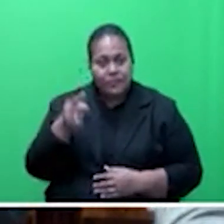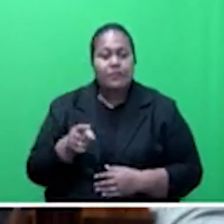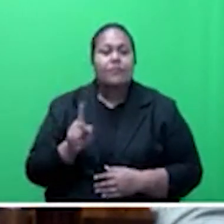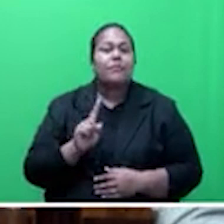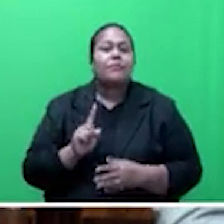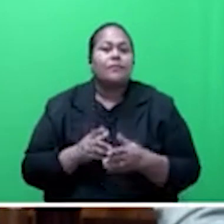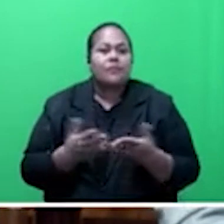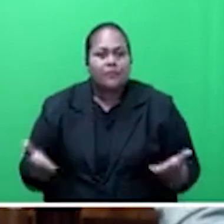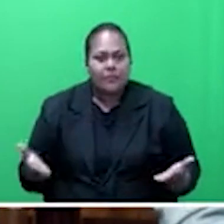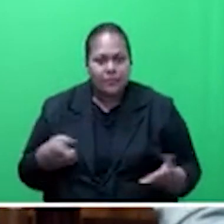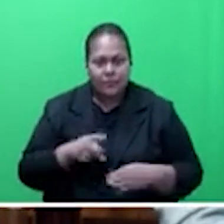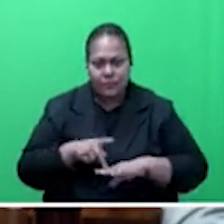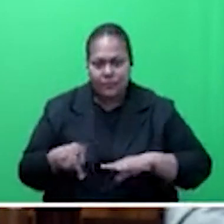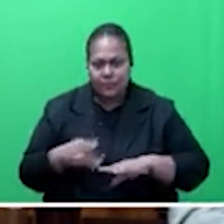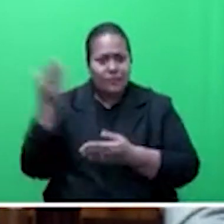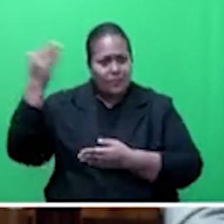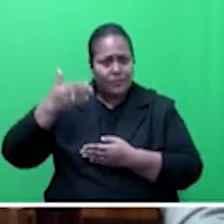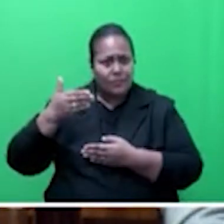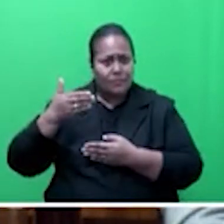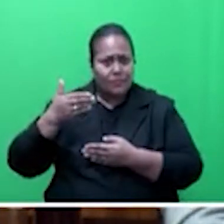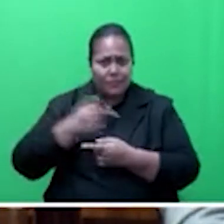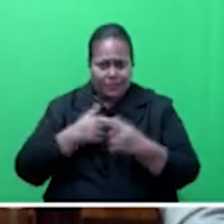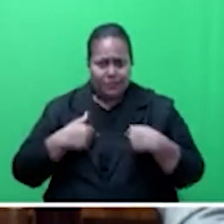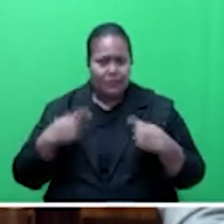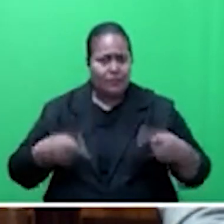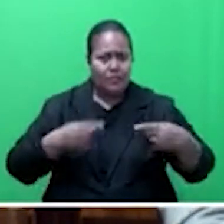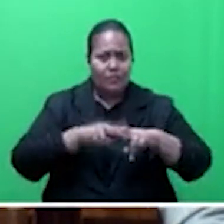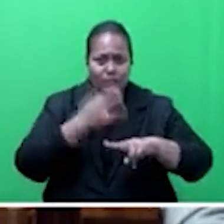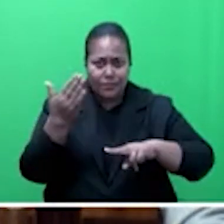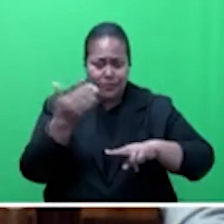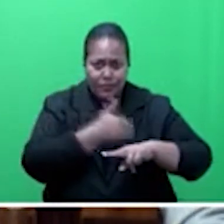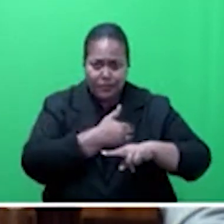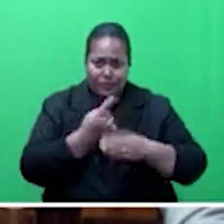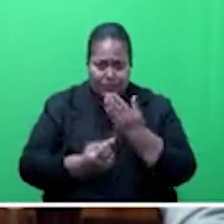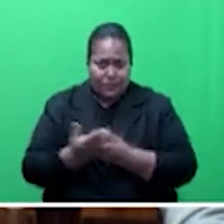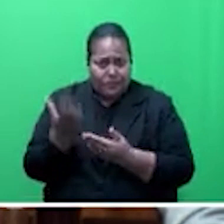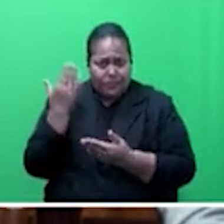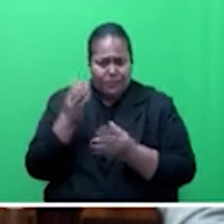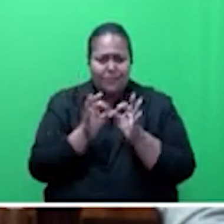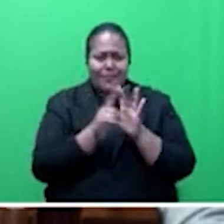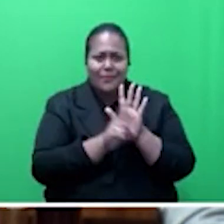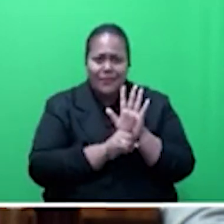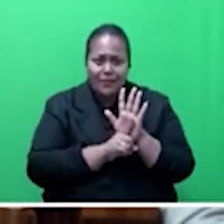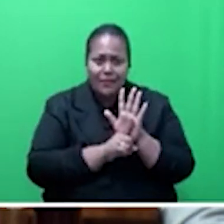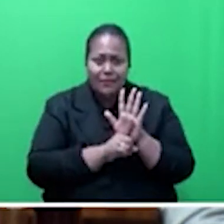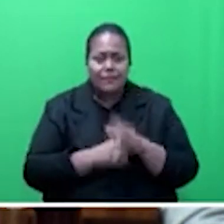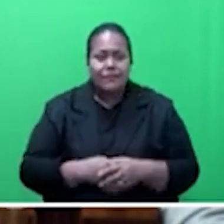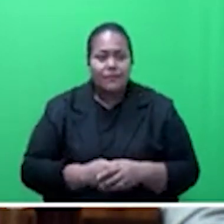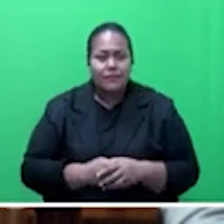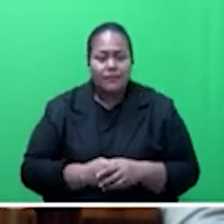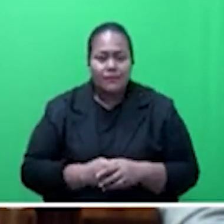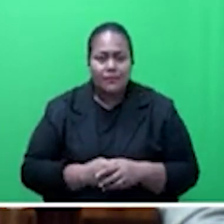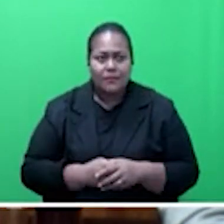work. This evening, and you're going to debate it on Friday morning, the whole bill, plus a number